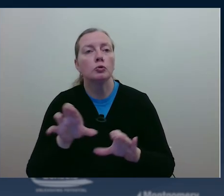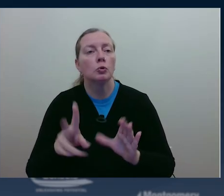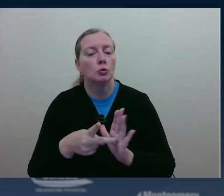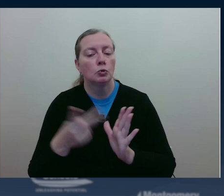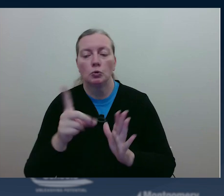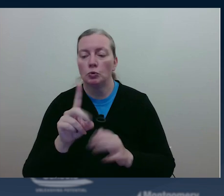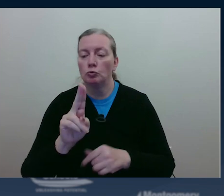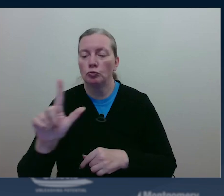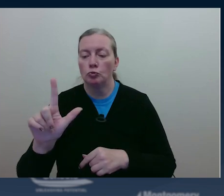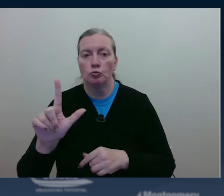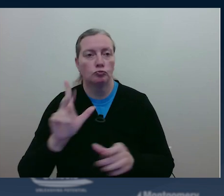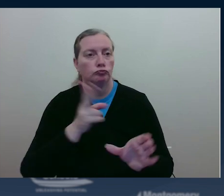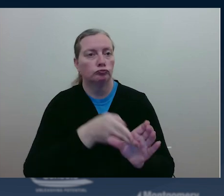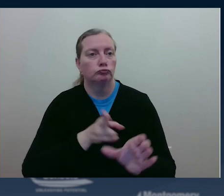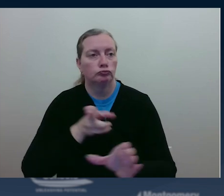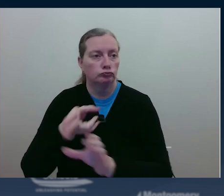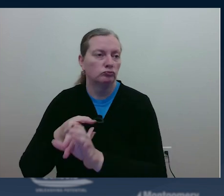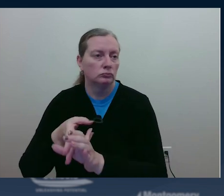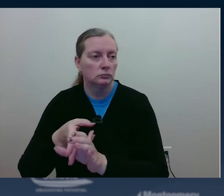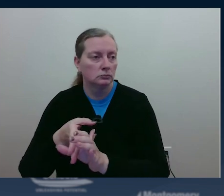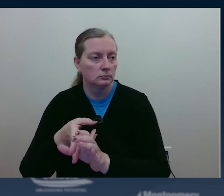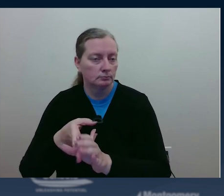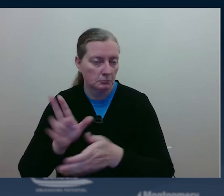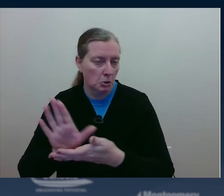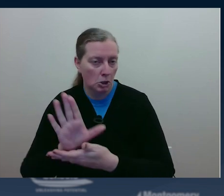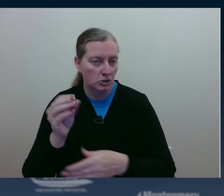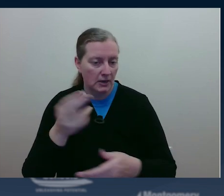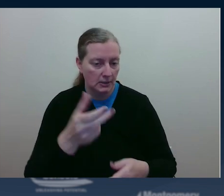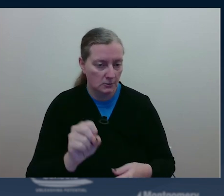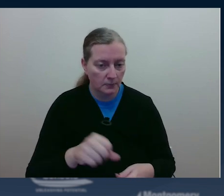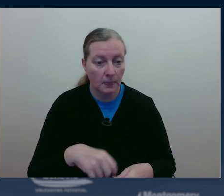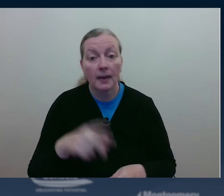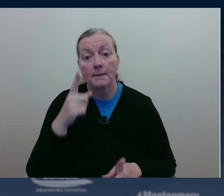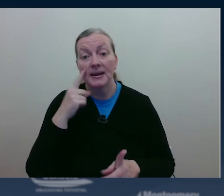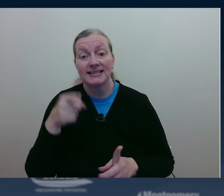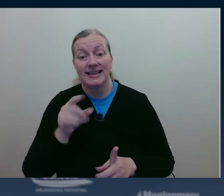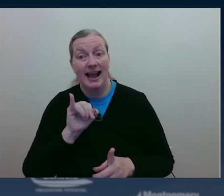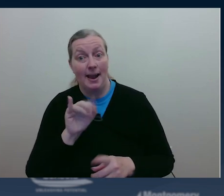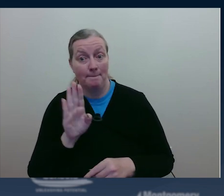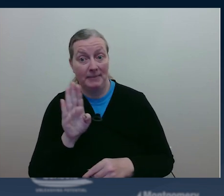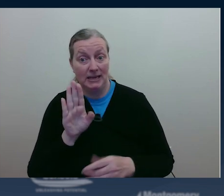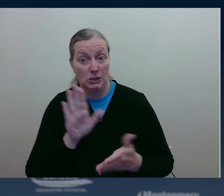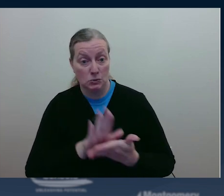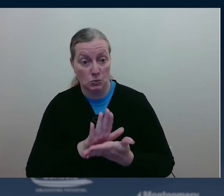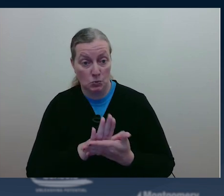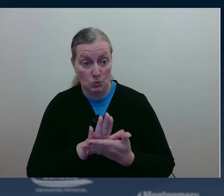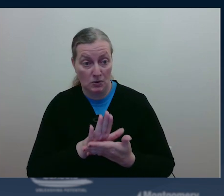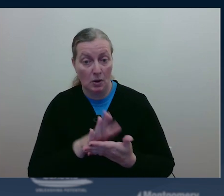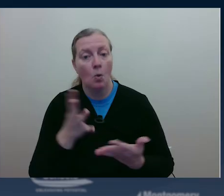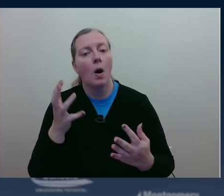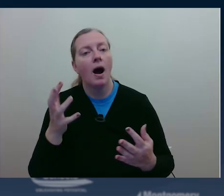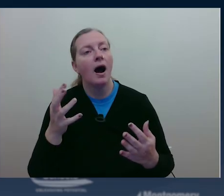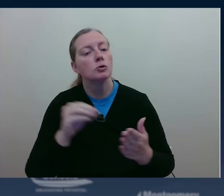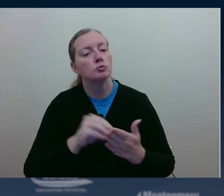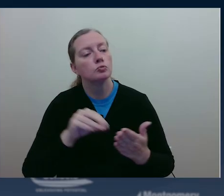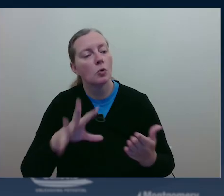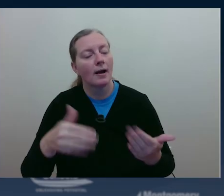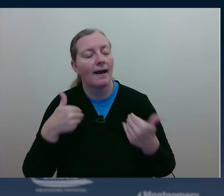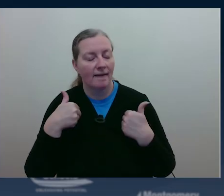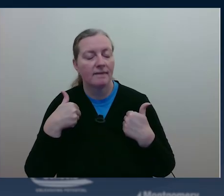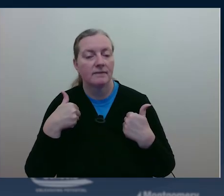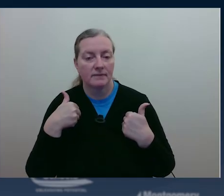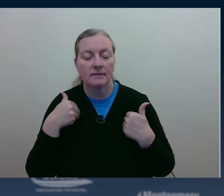Additionally, because this is an IB school, we want to give the students the opportunity to earn